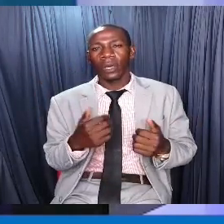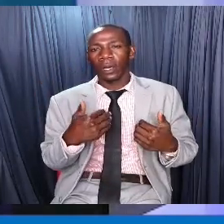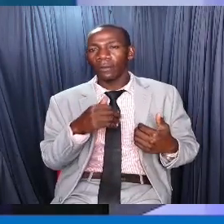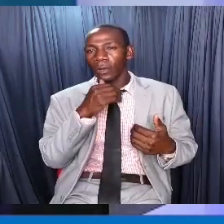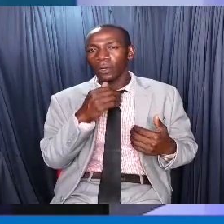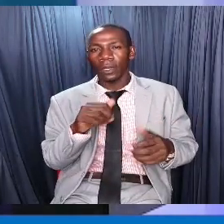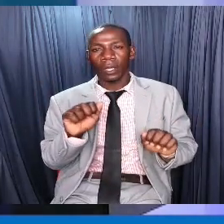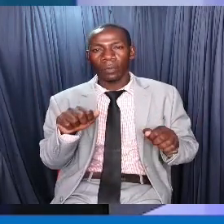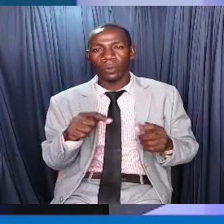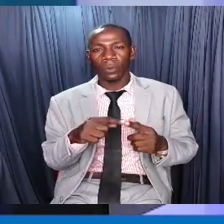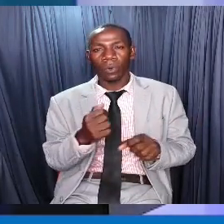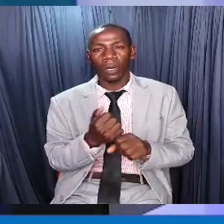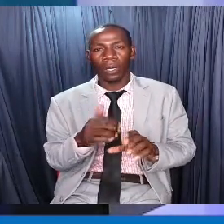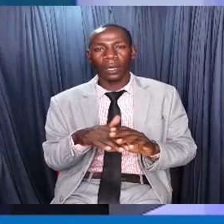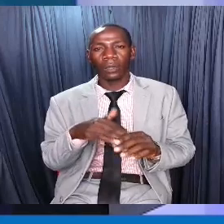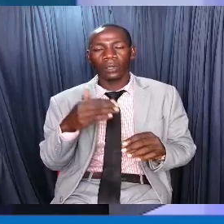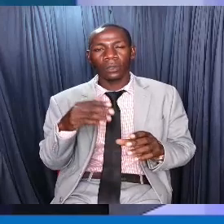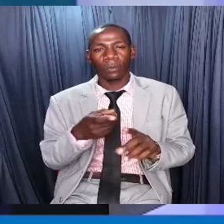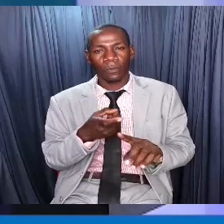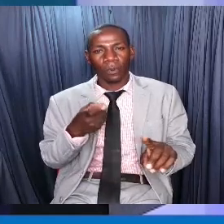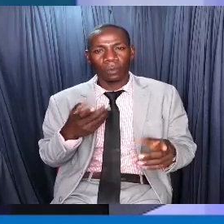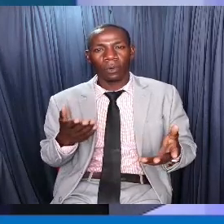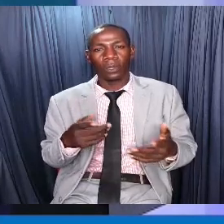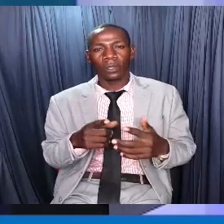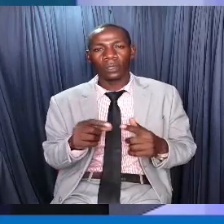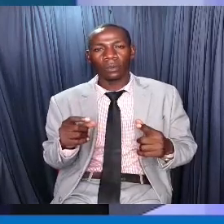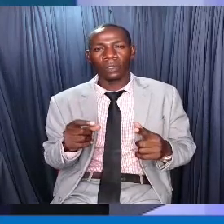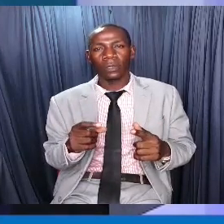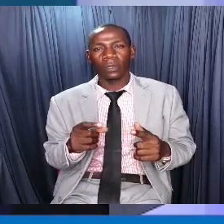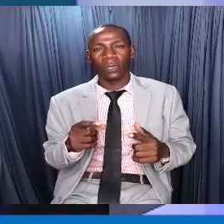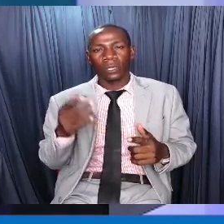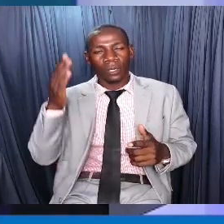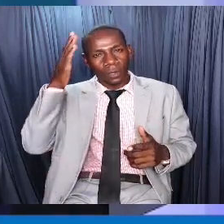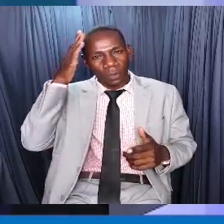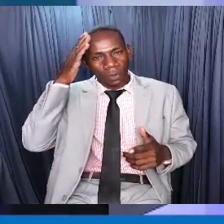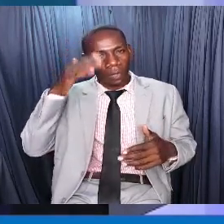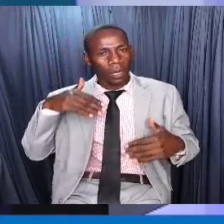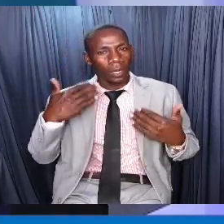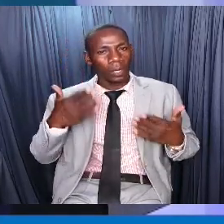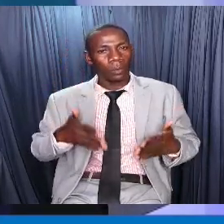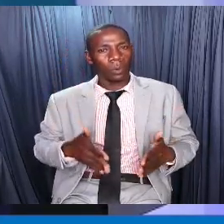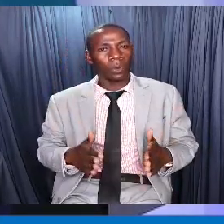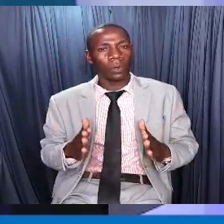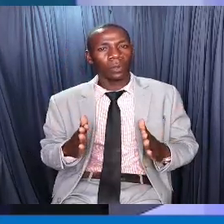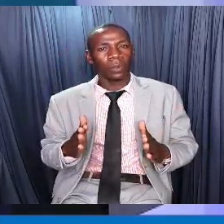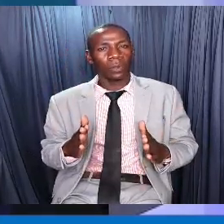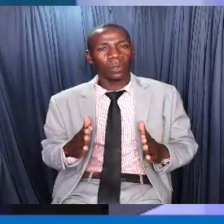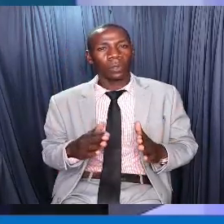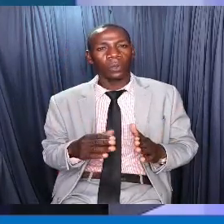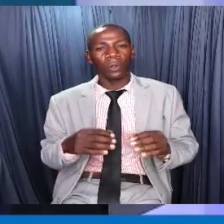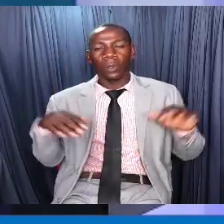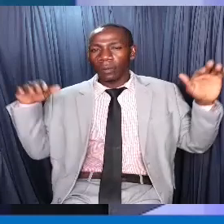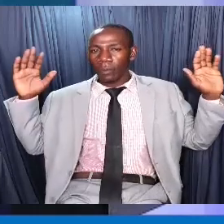That you are not able to work out. Maneno haya aliyatoa wapi? Where did he get this? Wanajua kabisa hata kukule kuzaliwa kwake. They knew how Jesus was born. Ulielezwa na